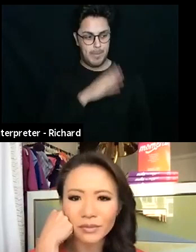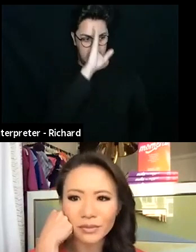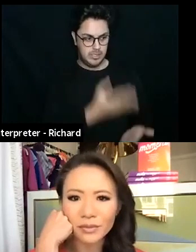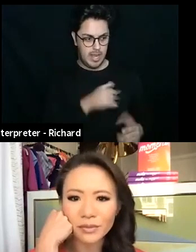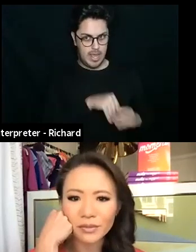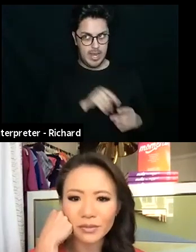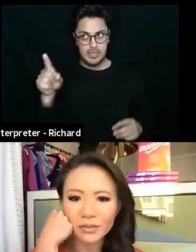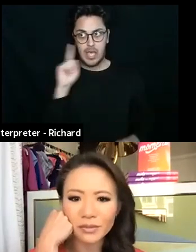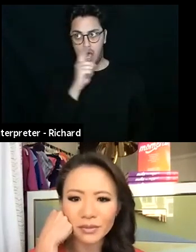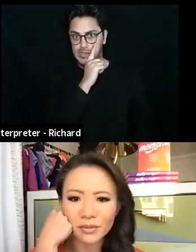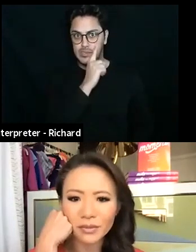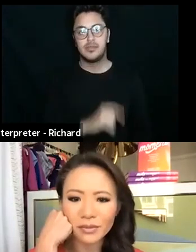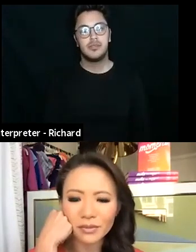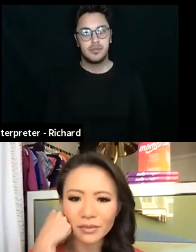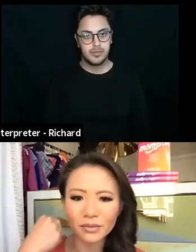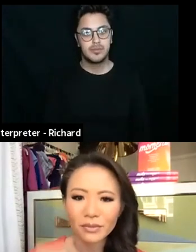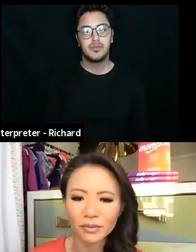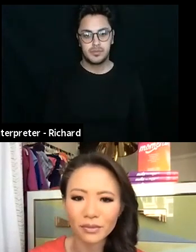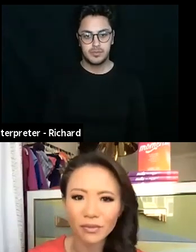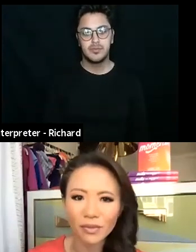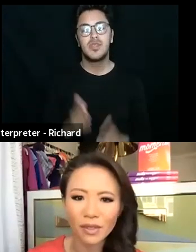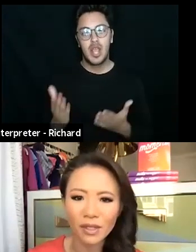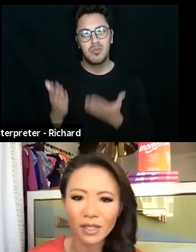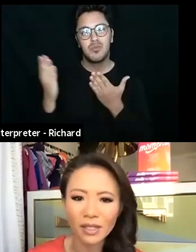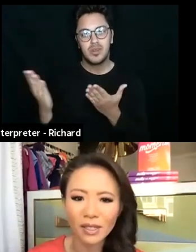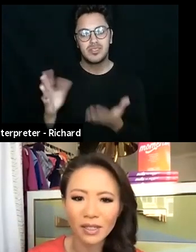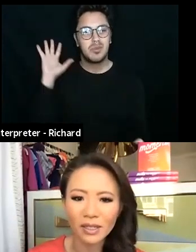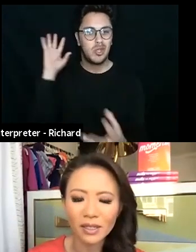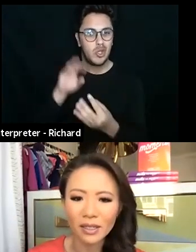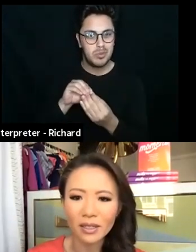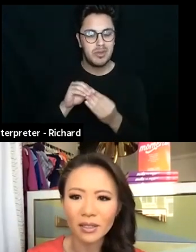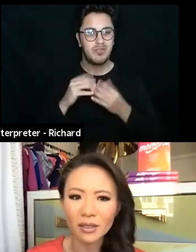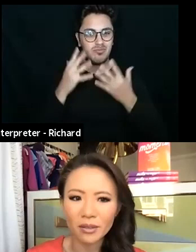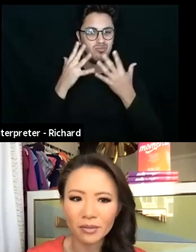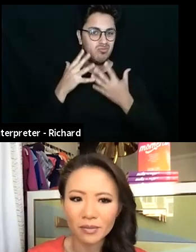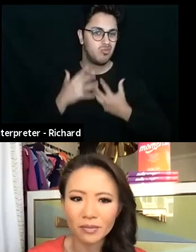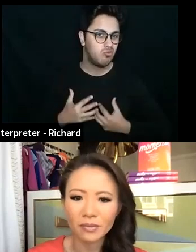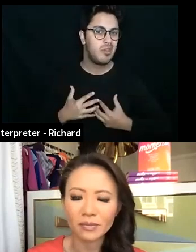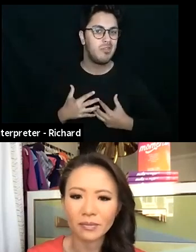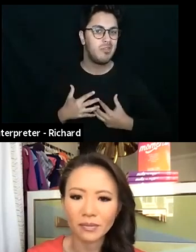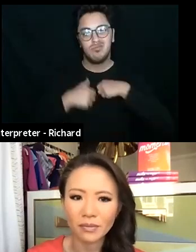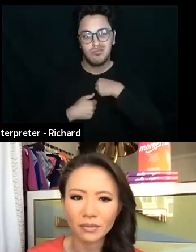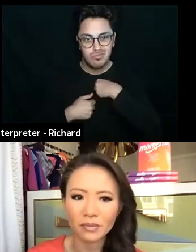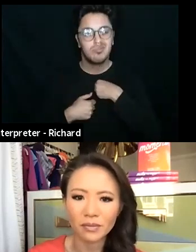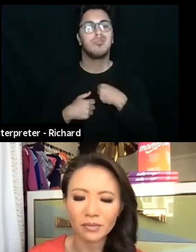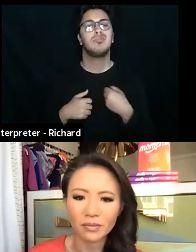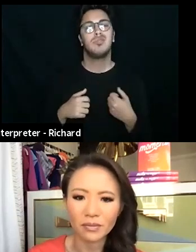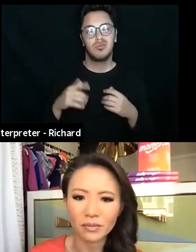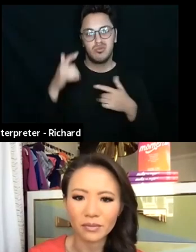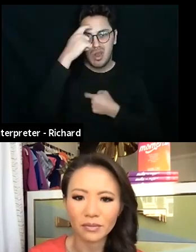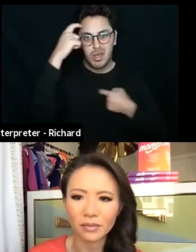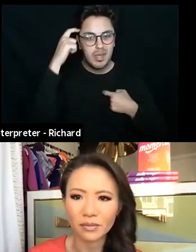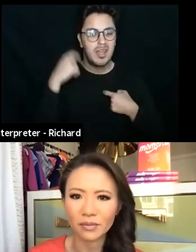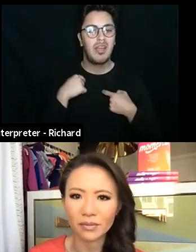So it sort of brings up a cumulative grief and trauma that I've been working